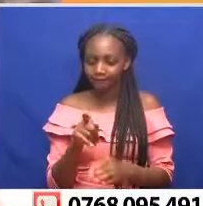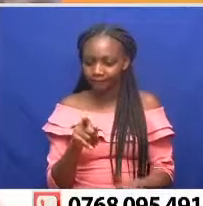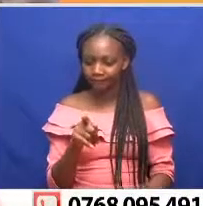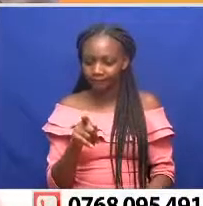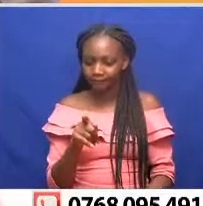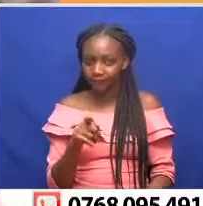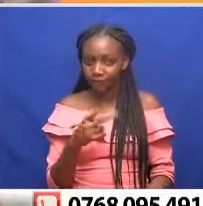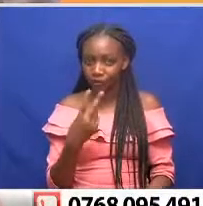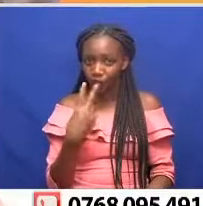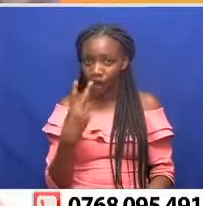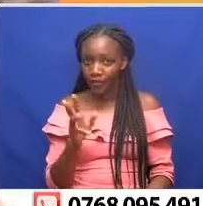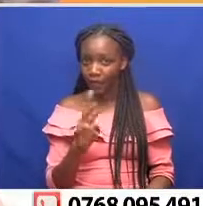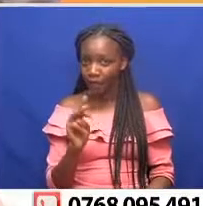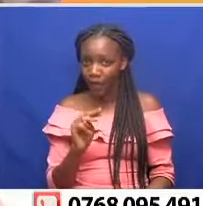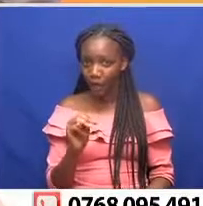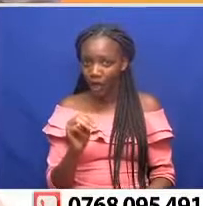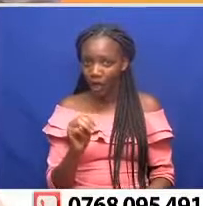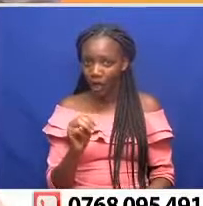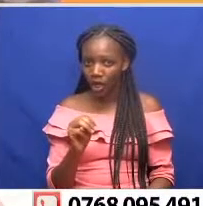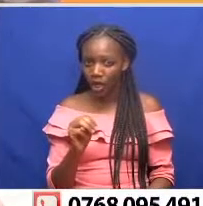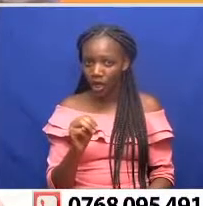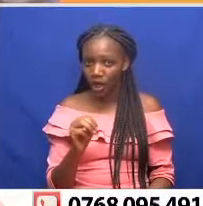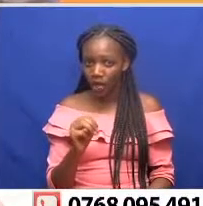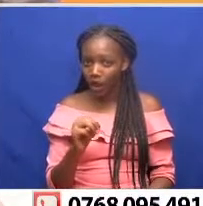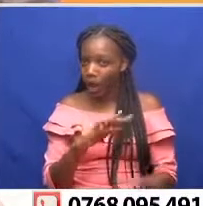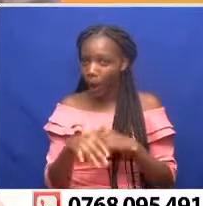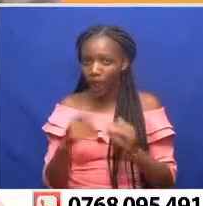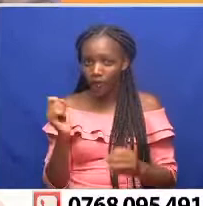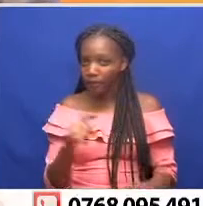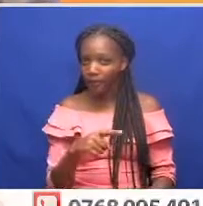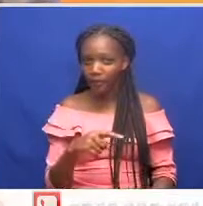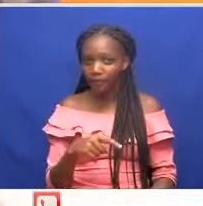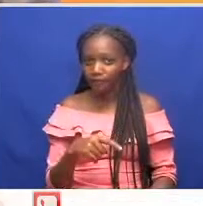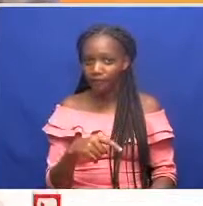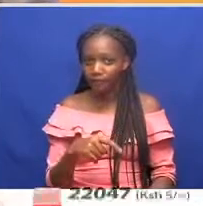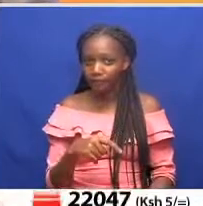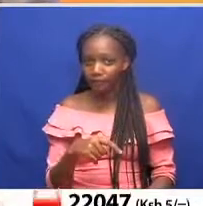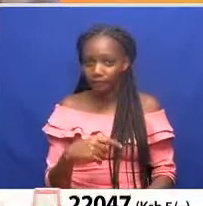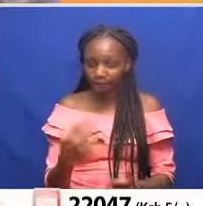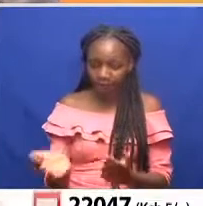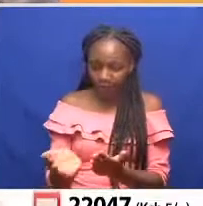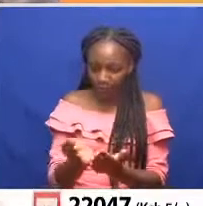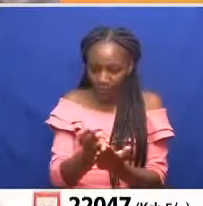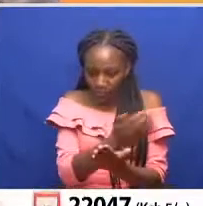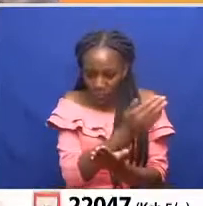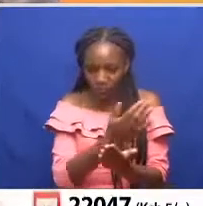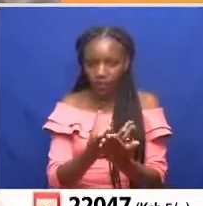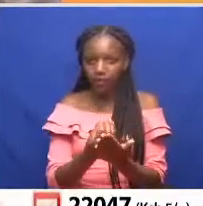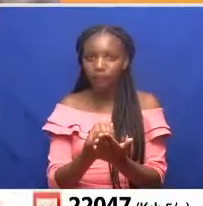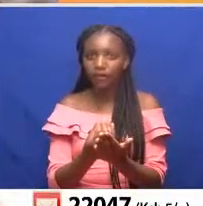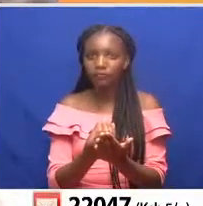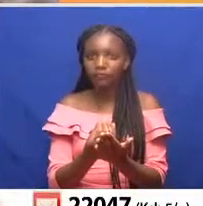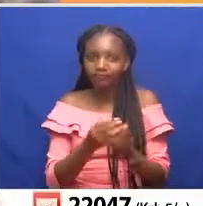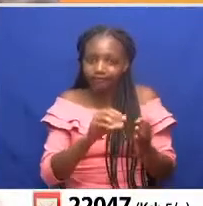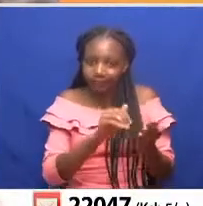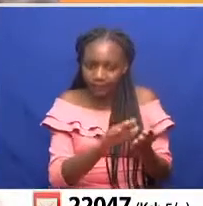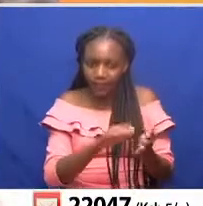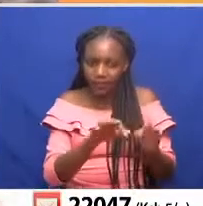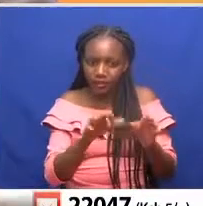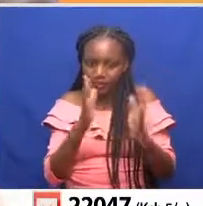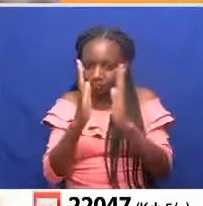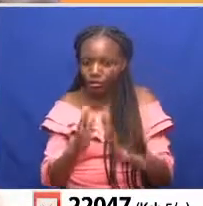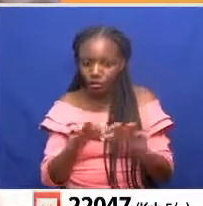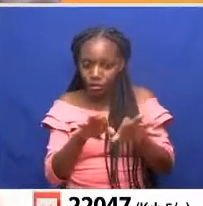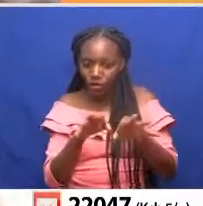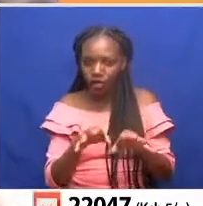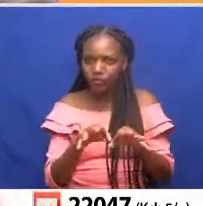200 million say for example MH every month they move it from your fixed deposit to your personal account so it shows a